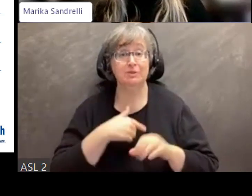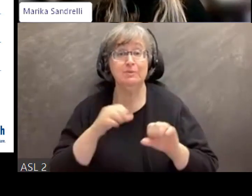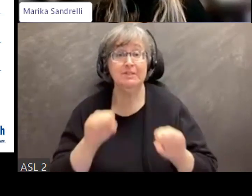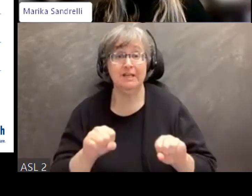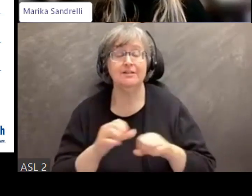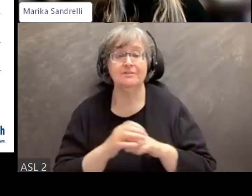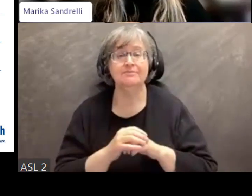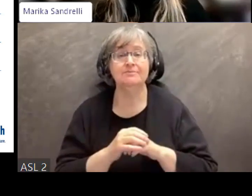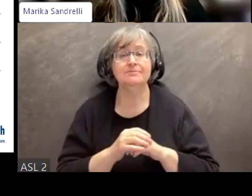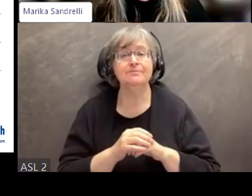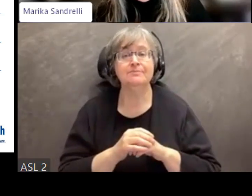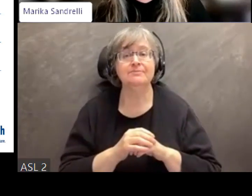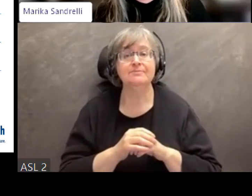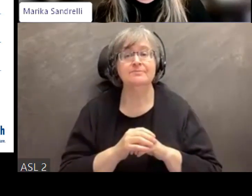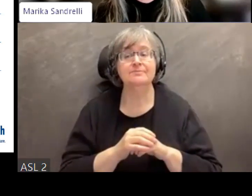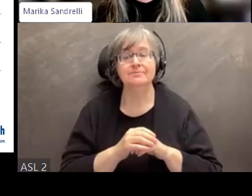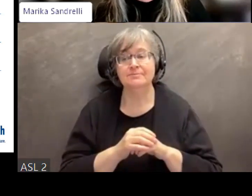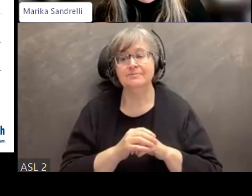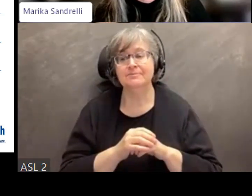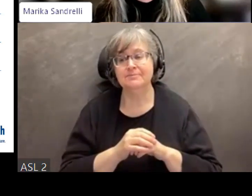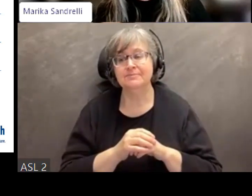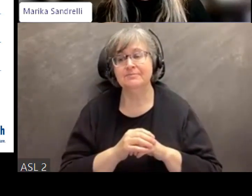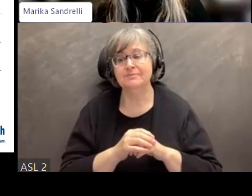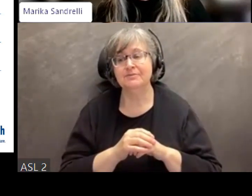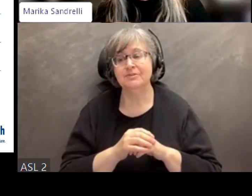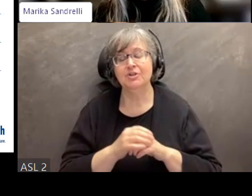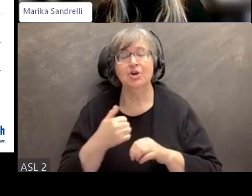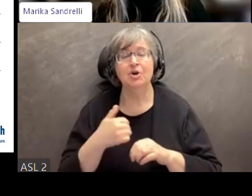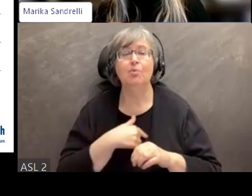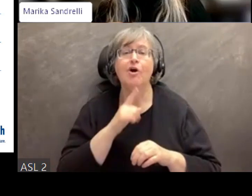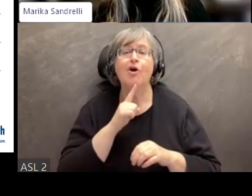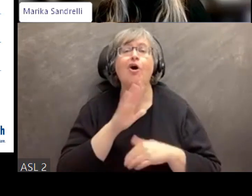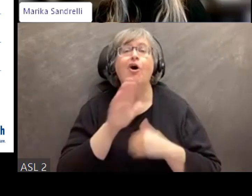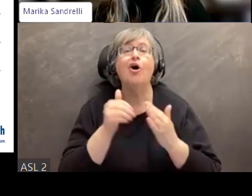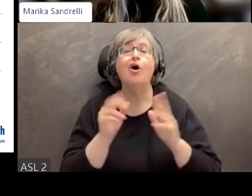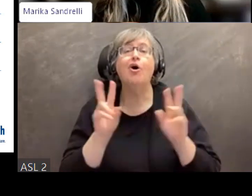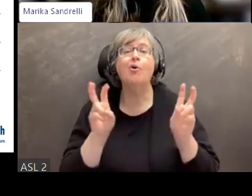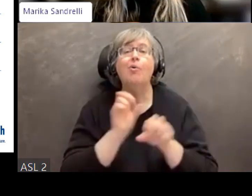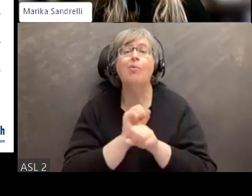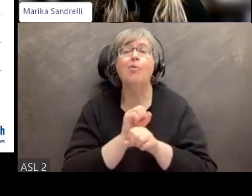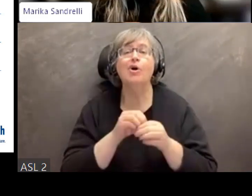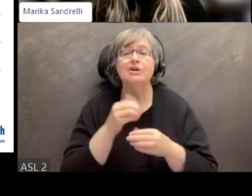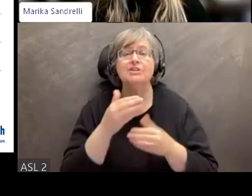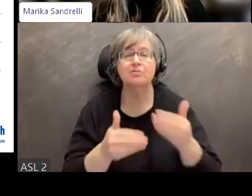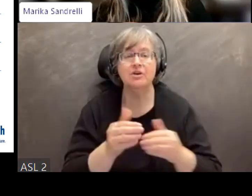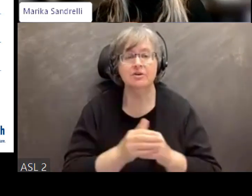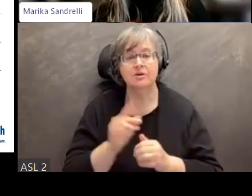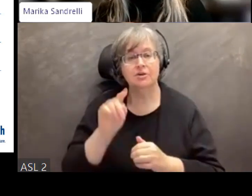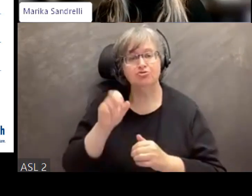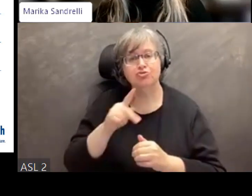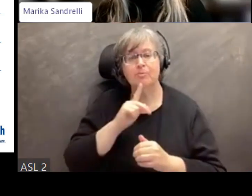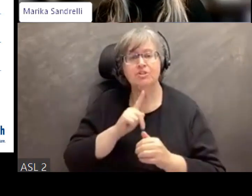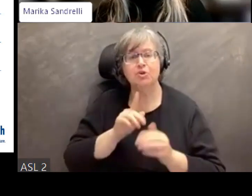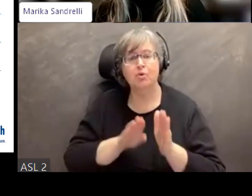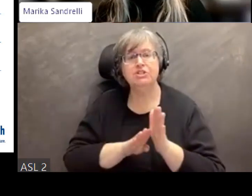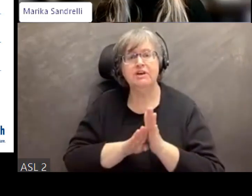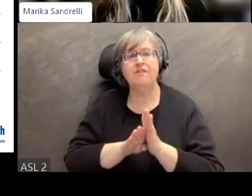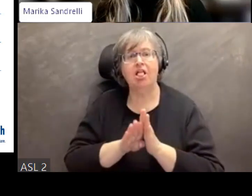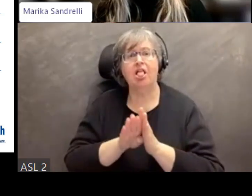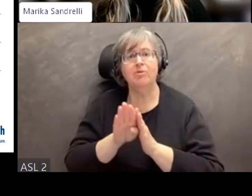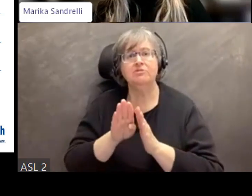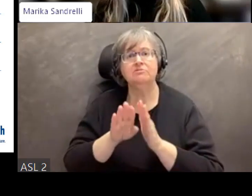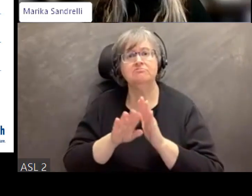just doing the best we can, and that we're all works in progress. TRIP is a program that's highly